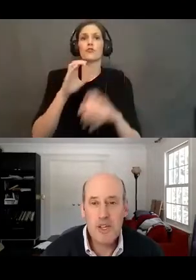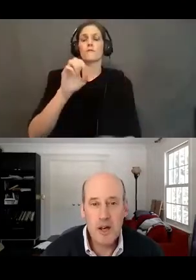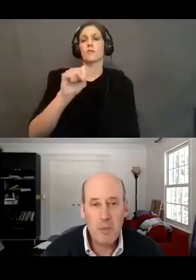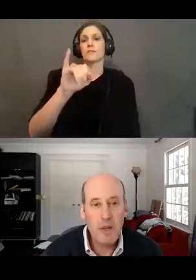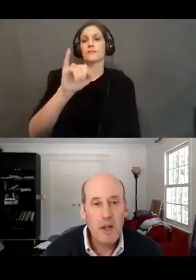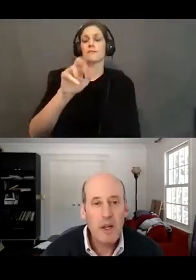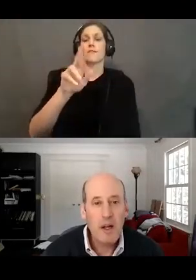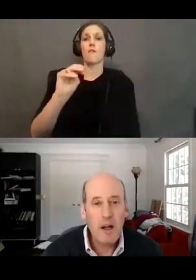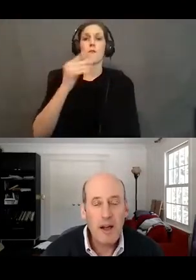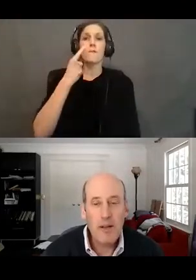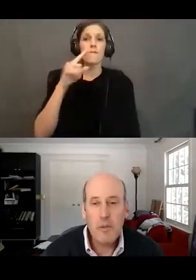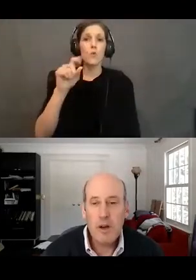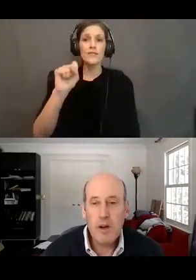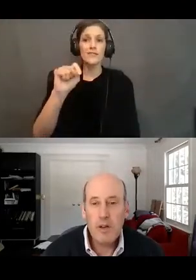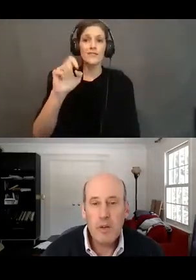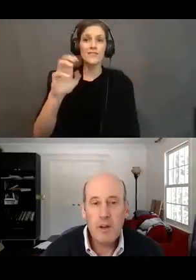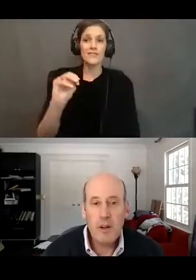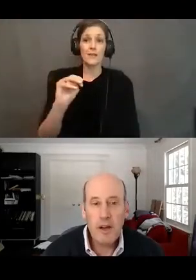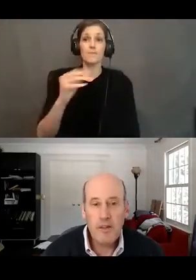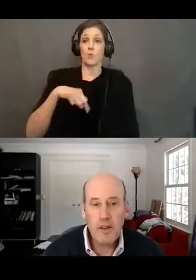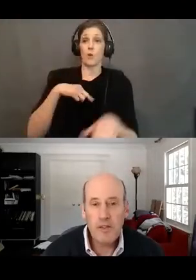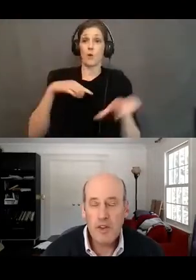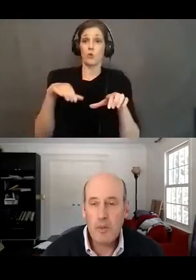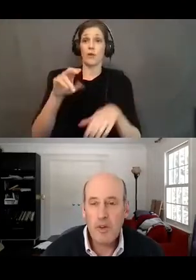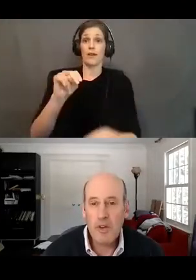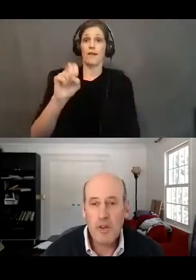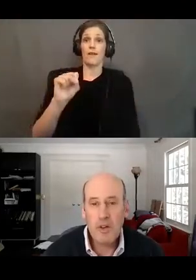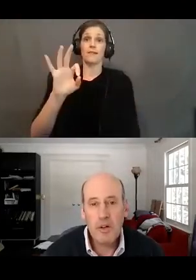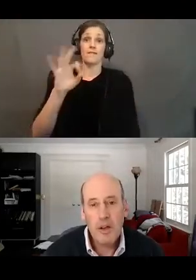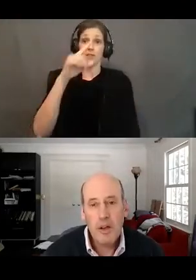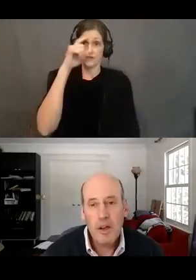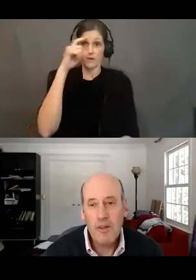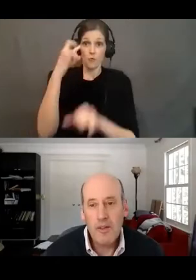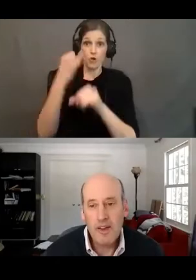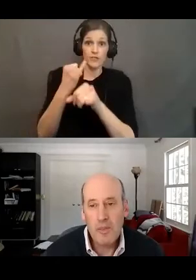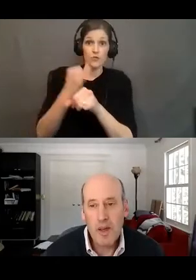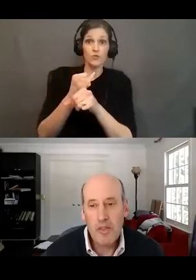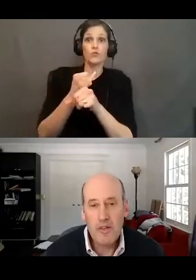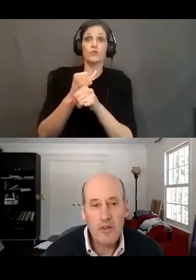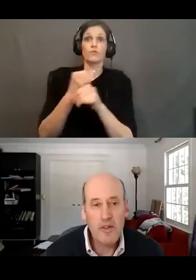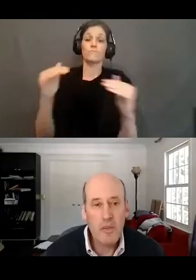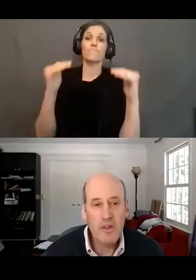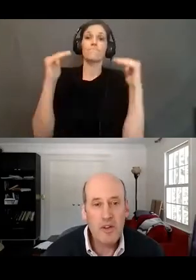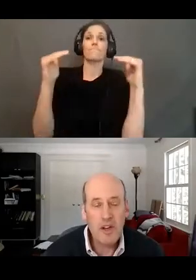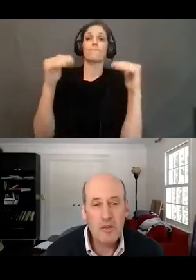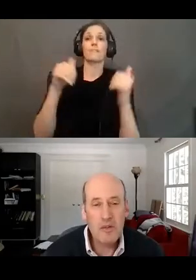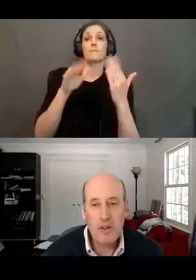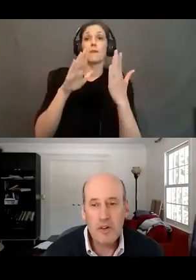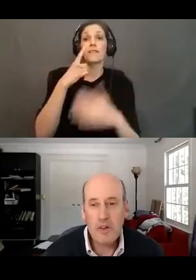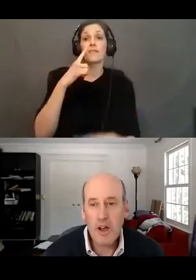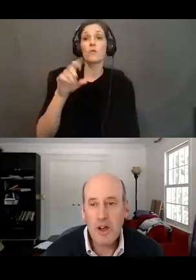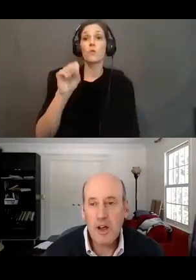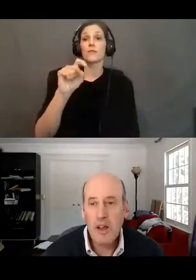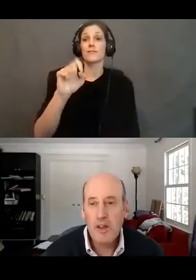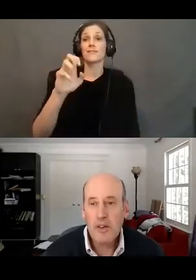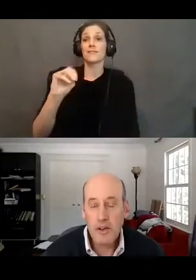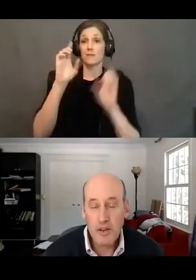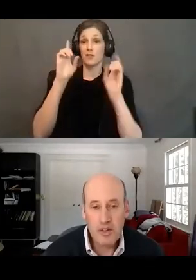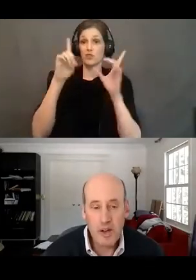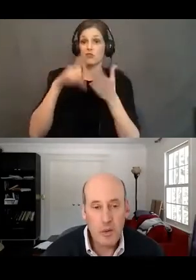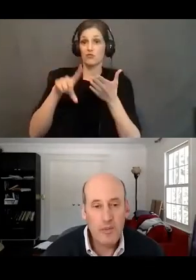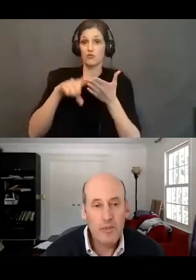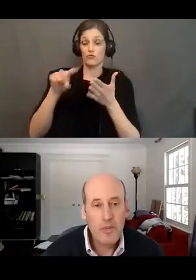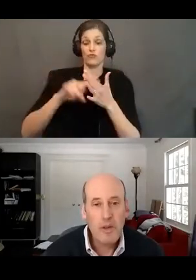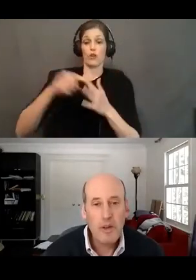for STEM. And we are doing an NSF Summer Institute in Advanced Methods for STEM Education Research starting